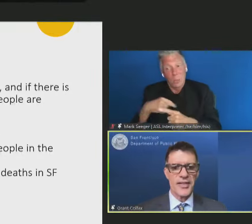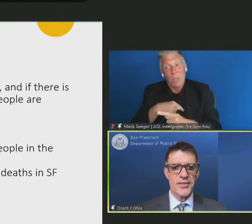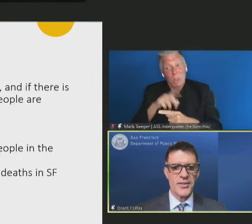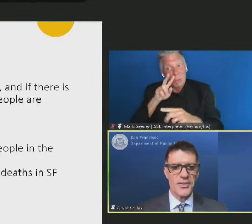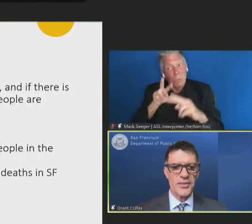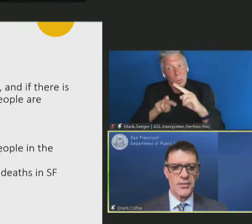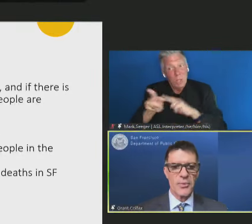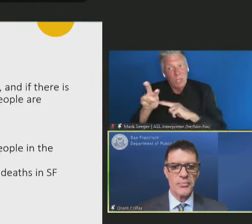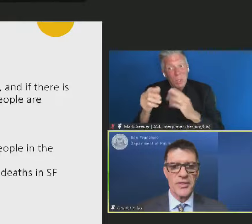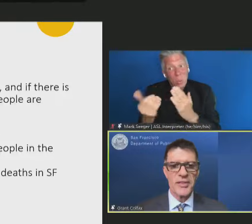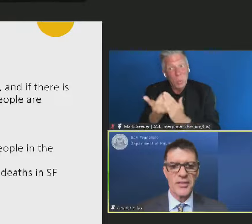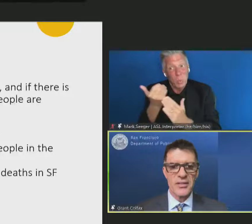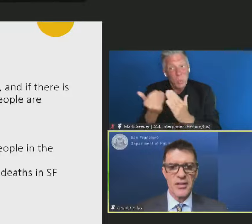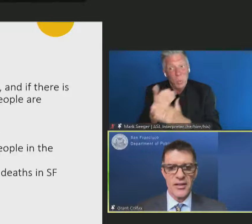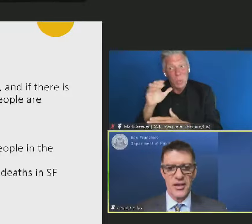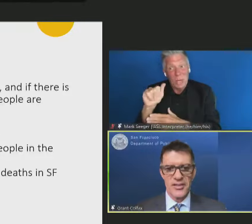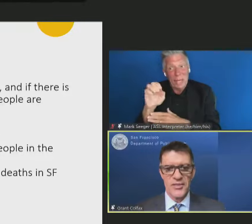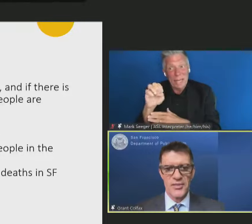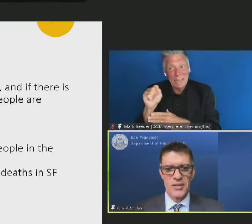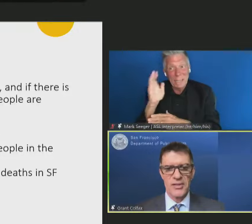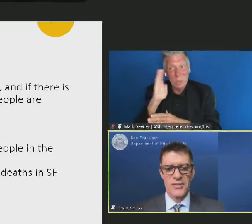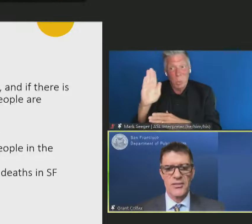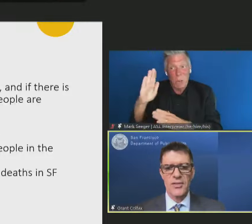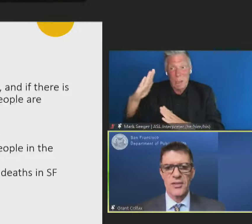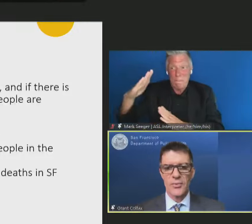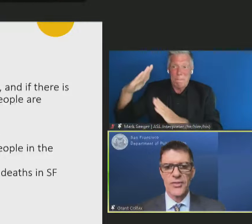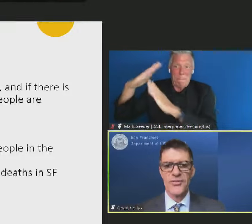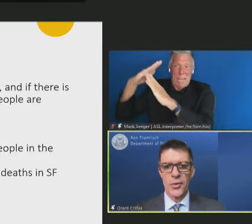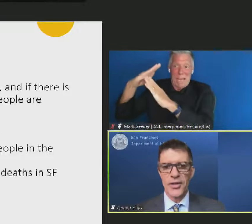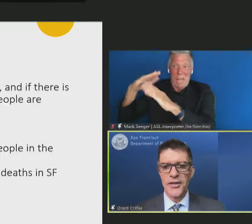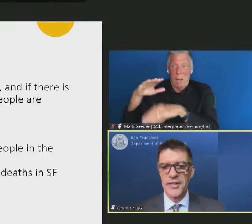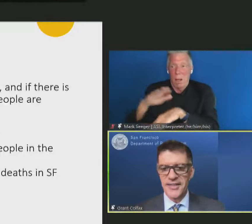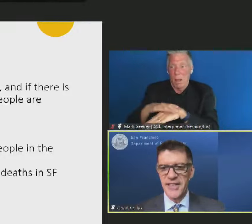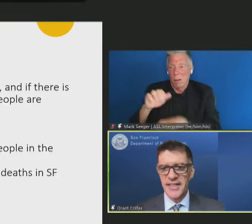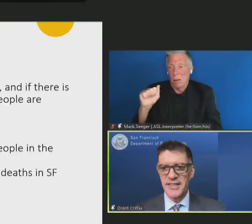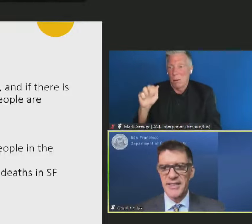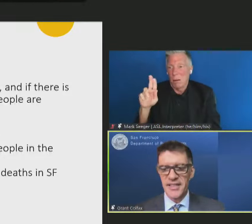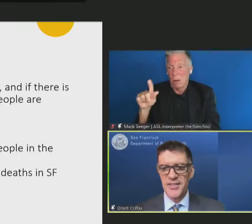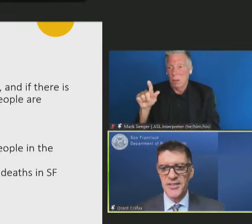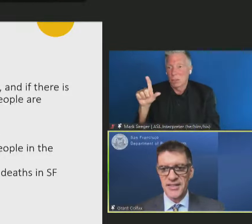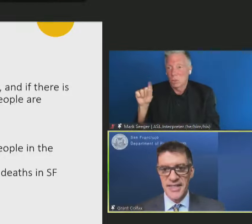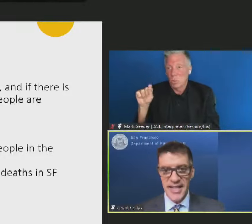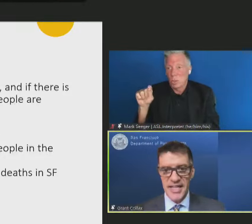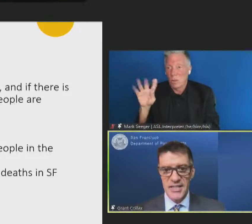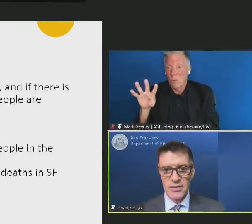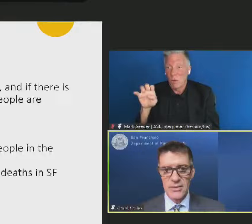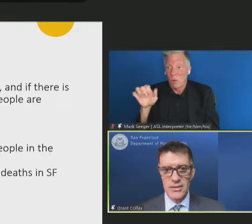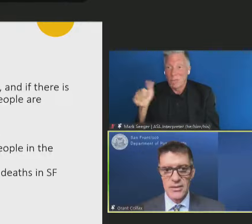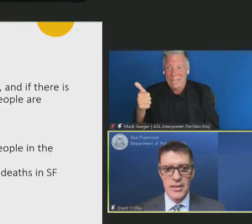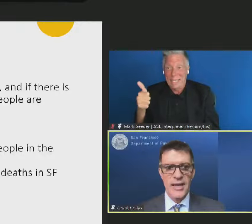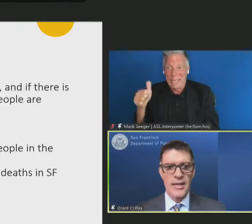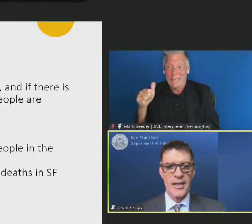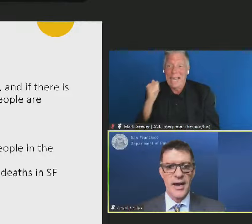new cases will peak on August 20th with 410 cases a day.